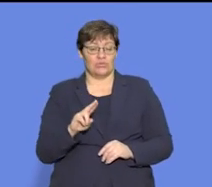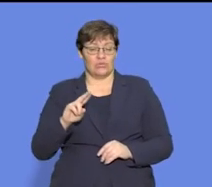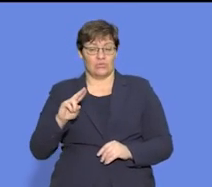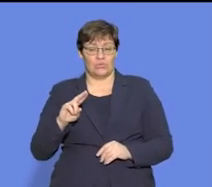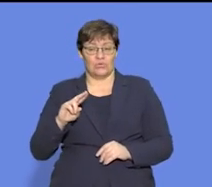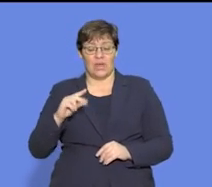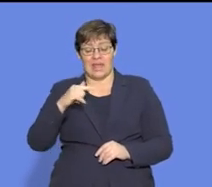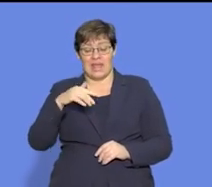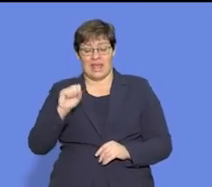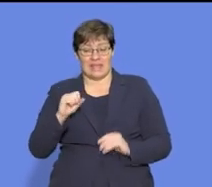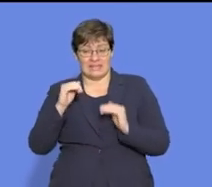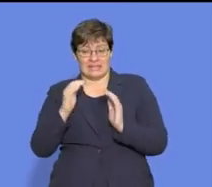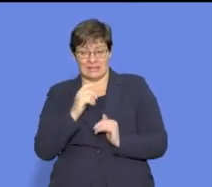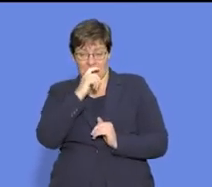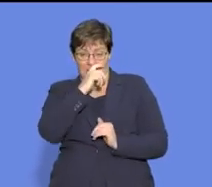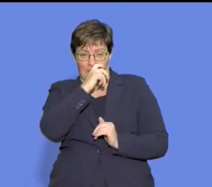that. Hydrogen gas,